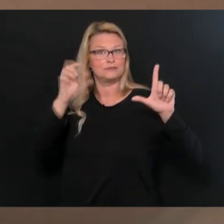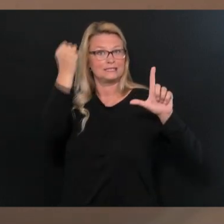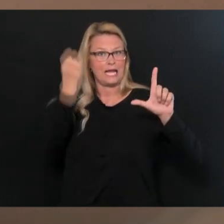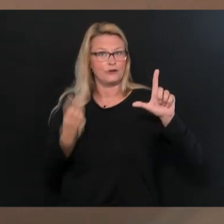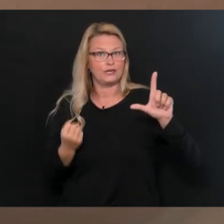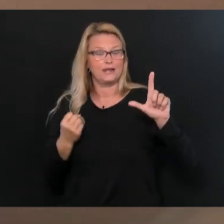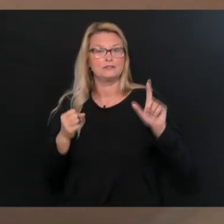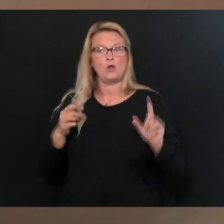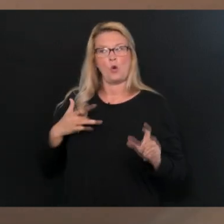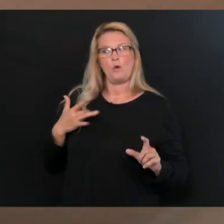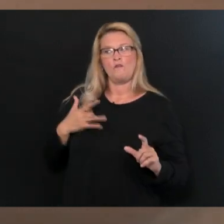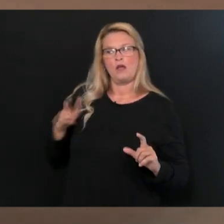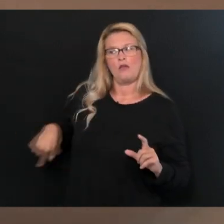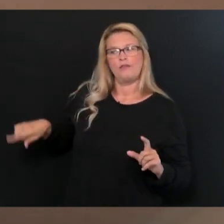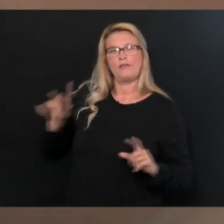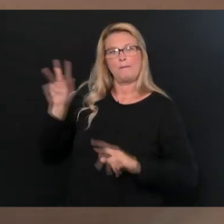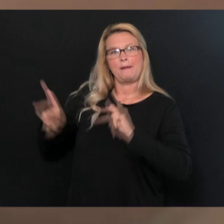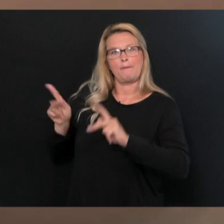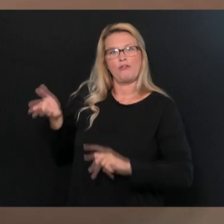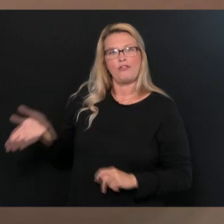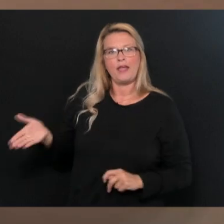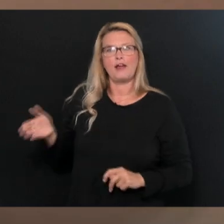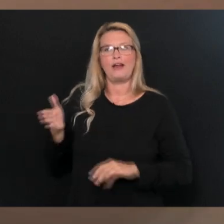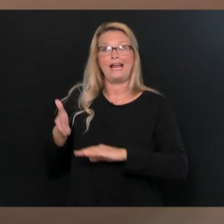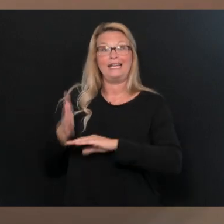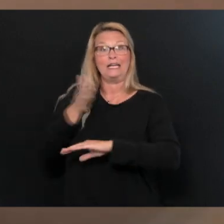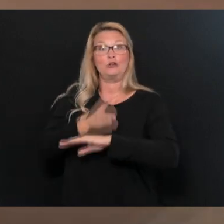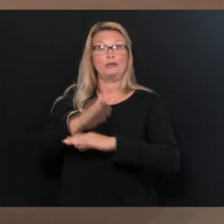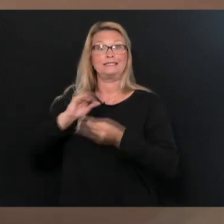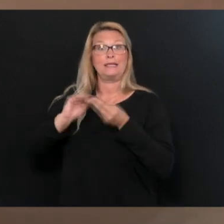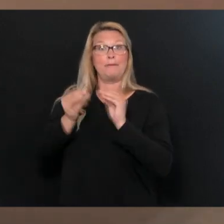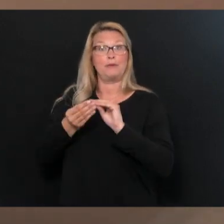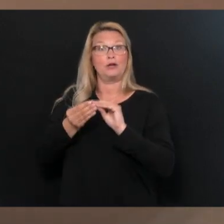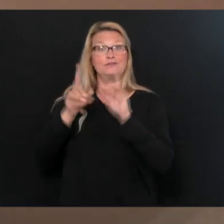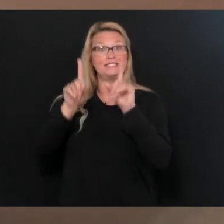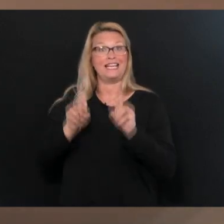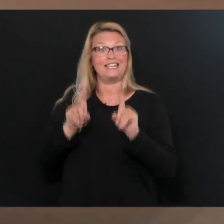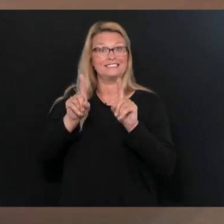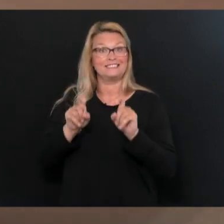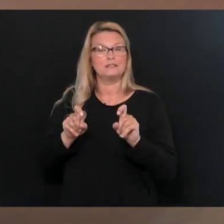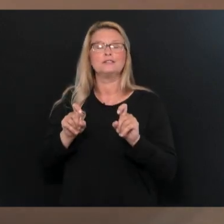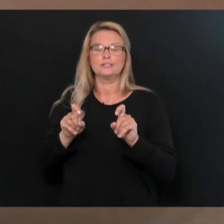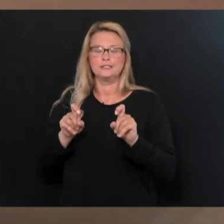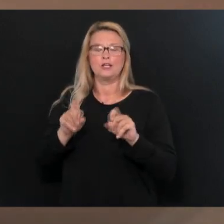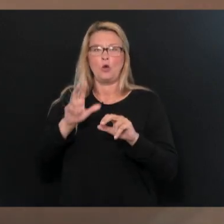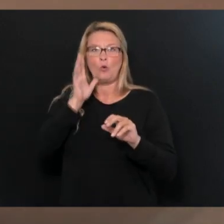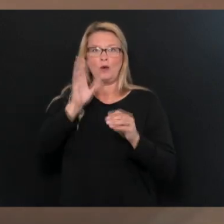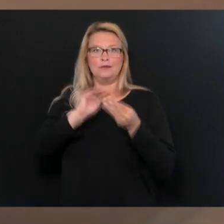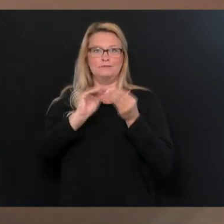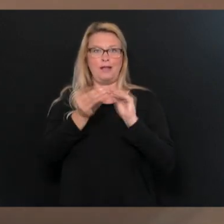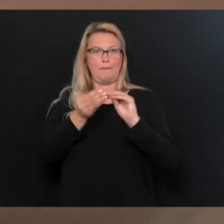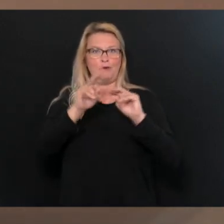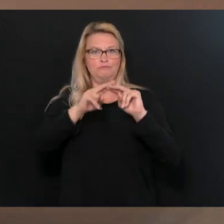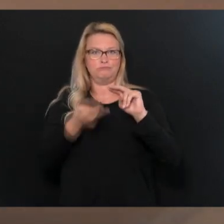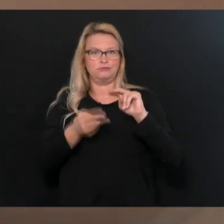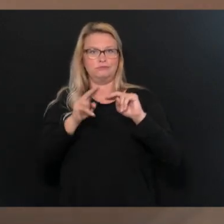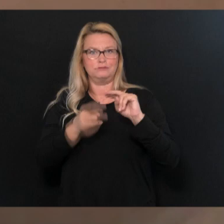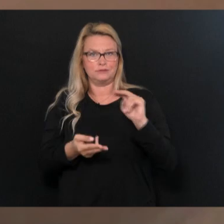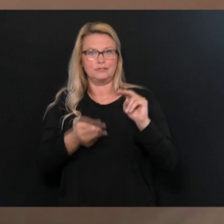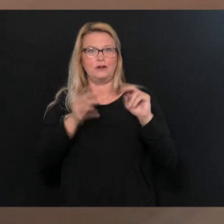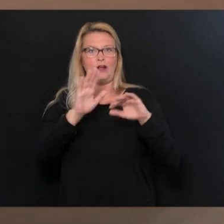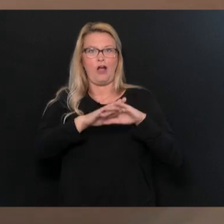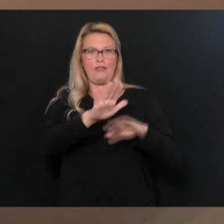and the citizens. And it also, by increasing the number of tests, it starts to reduce that color code on